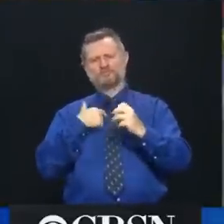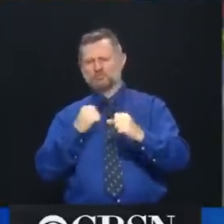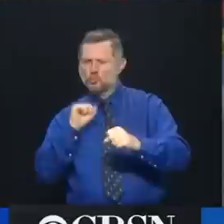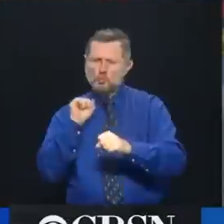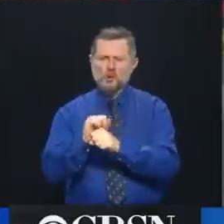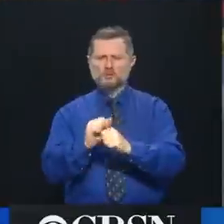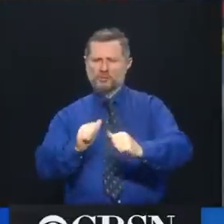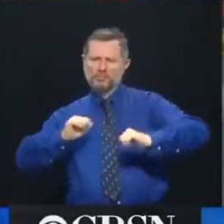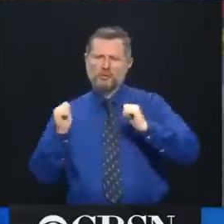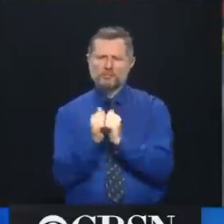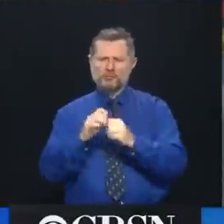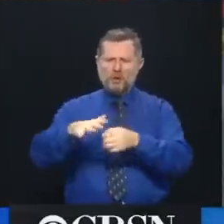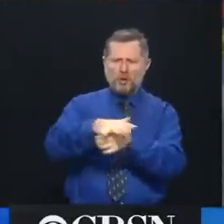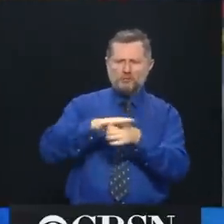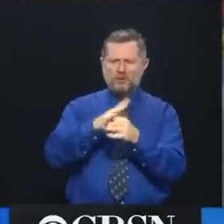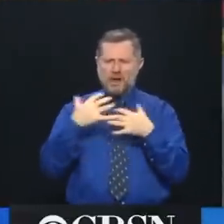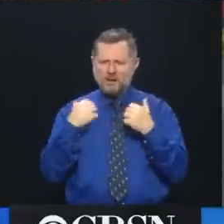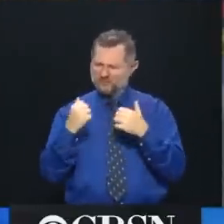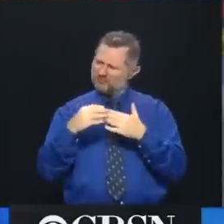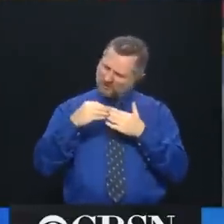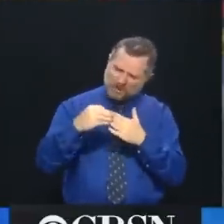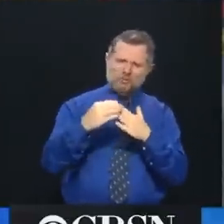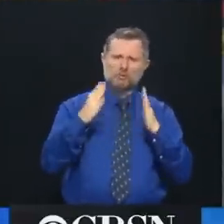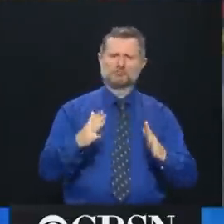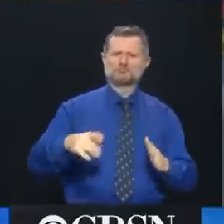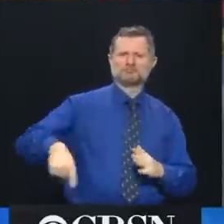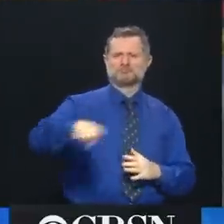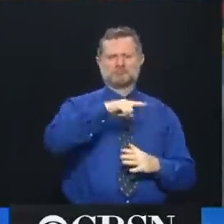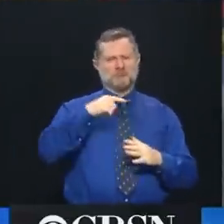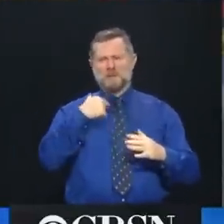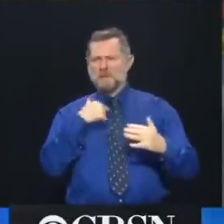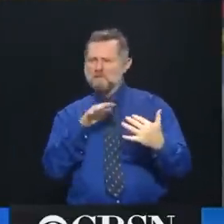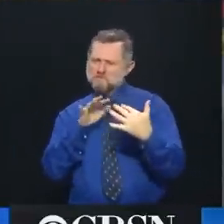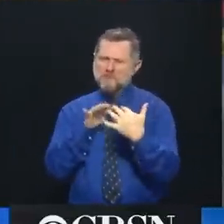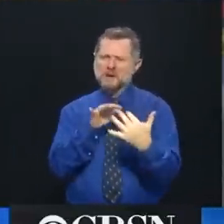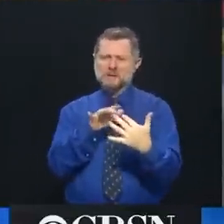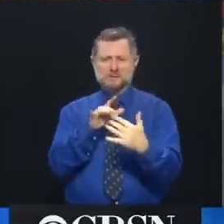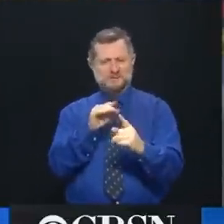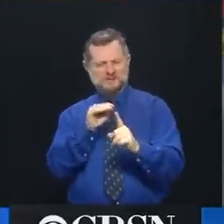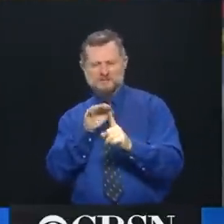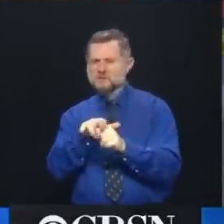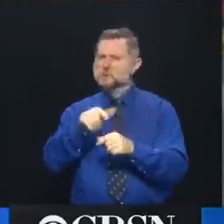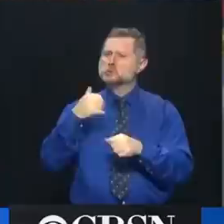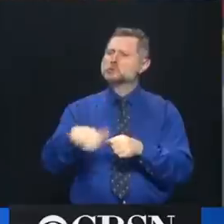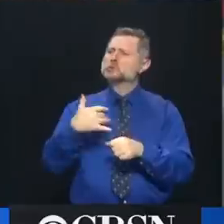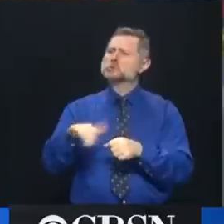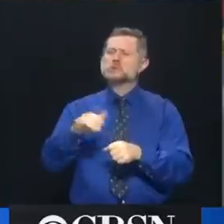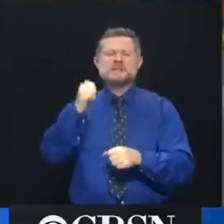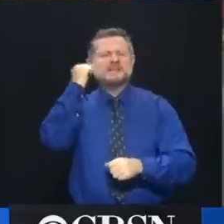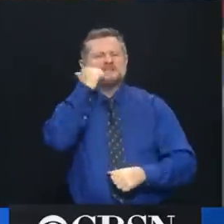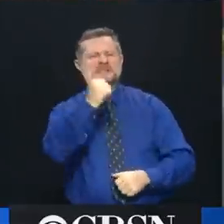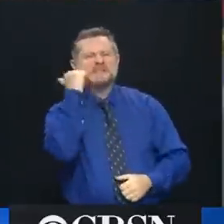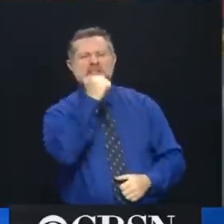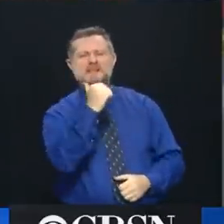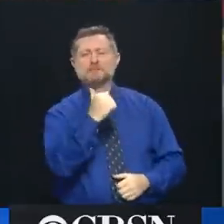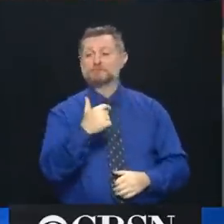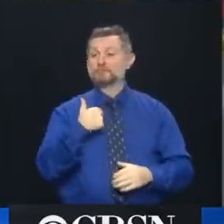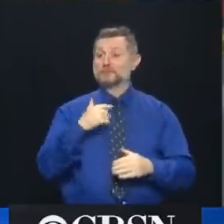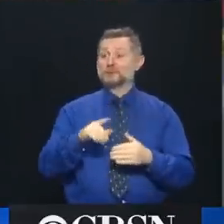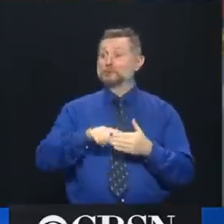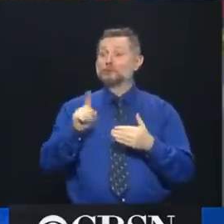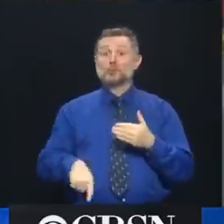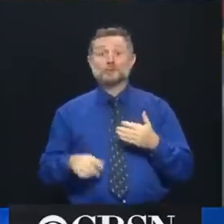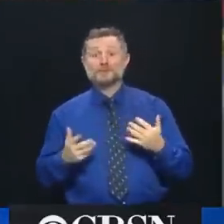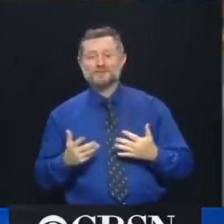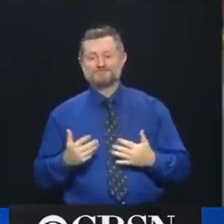and officials battling the pandemic day after day after day as a result of all this i've embraced and